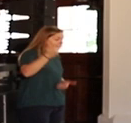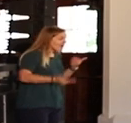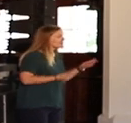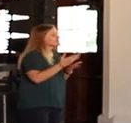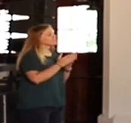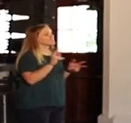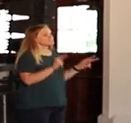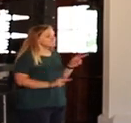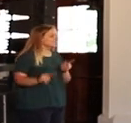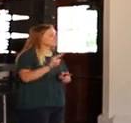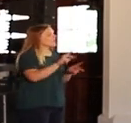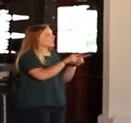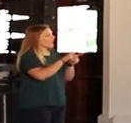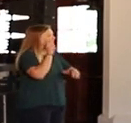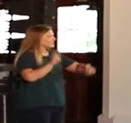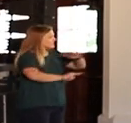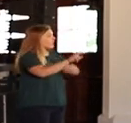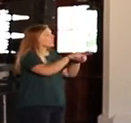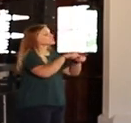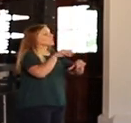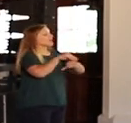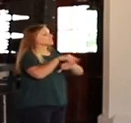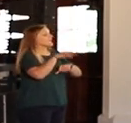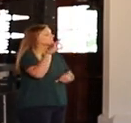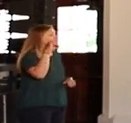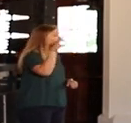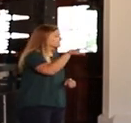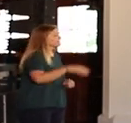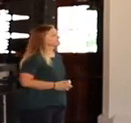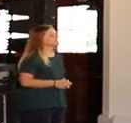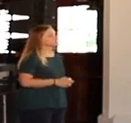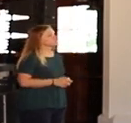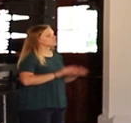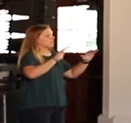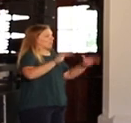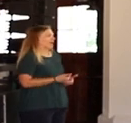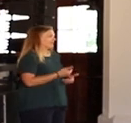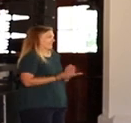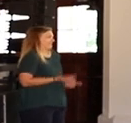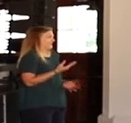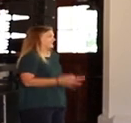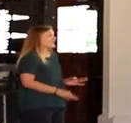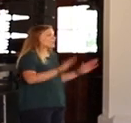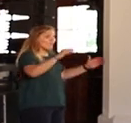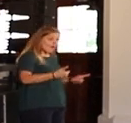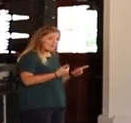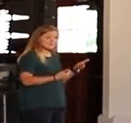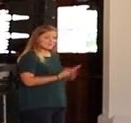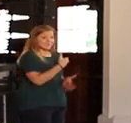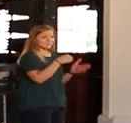some observations and predictions, and with some advice. So the welcome is pretty straightforward. Welcome,